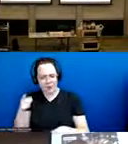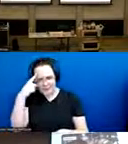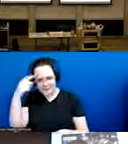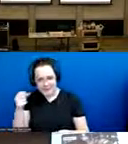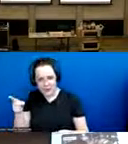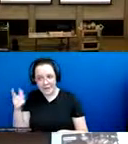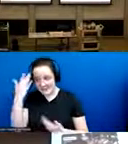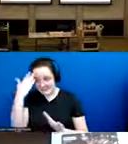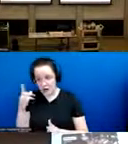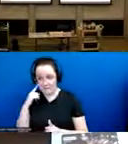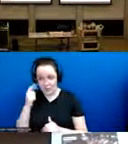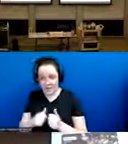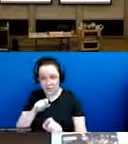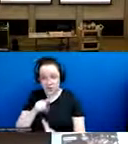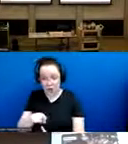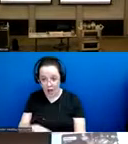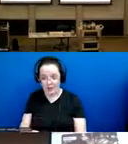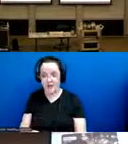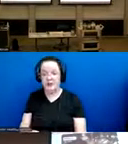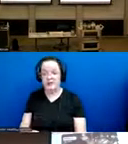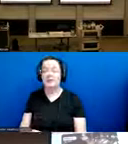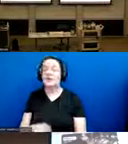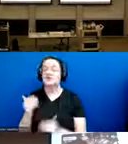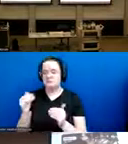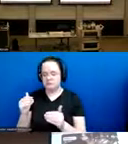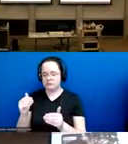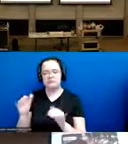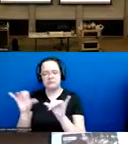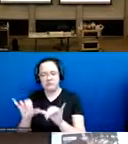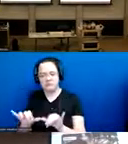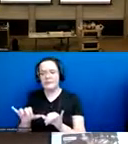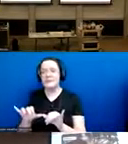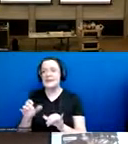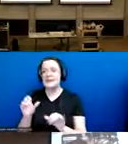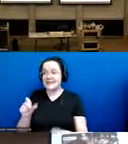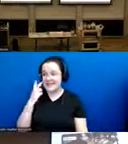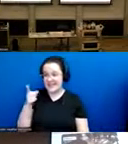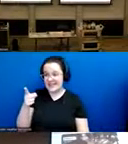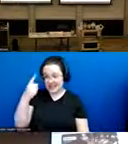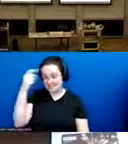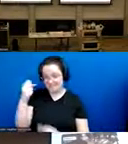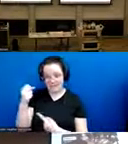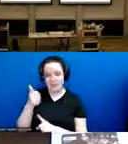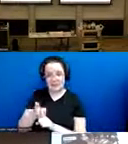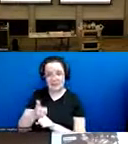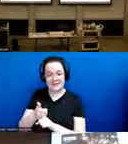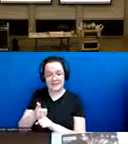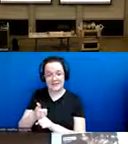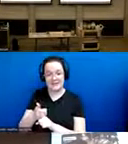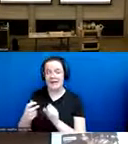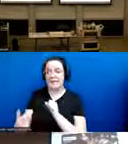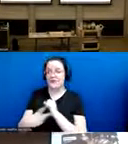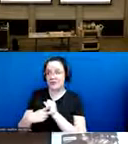shot-by-shot basis to what it was measured out. And then what you can see is that these memories are capable of storing the state. When it was sent